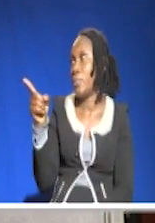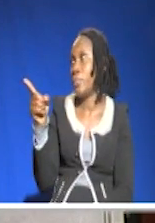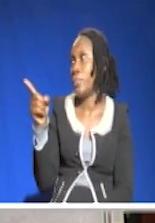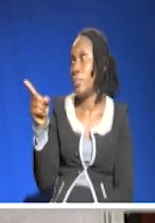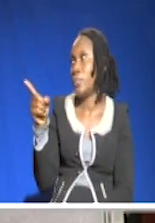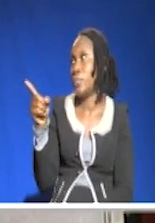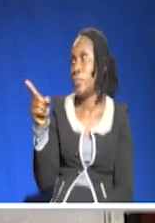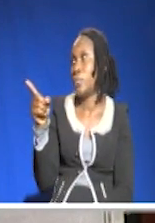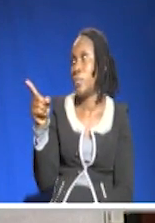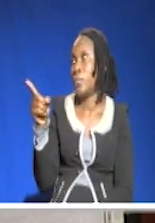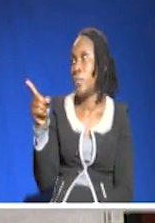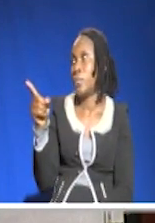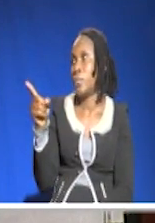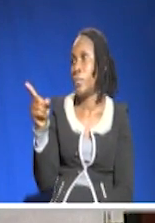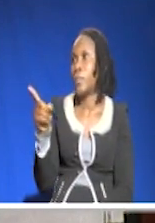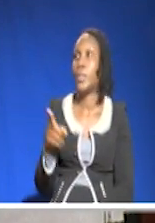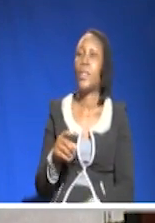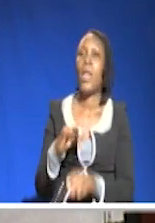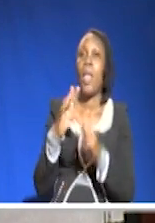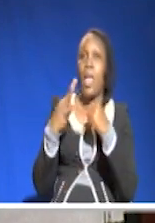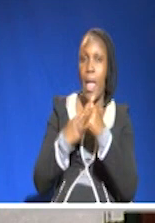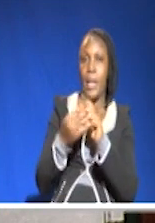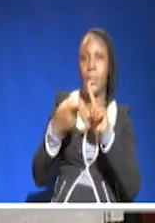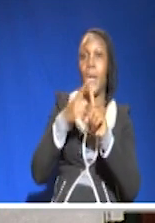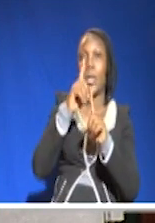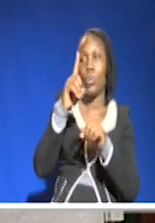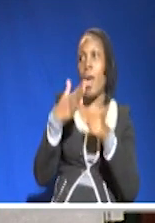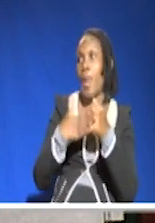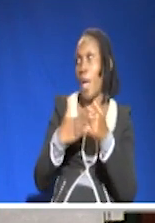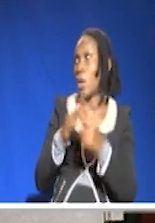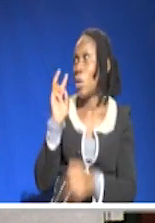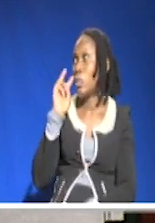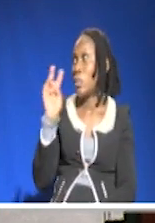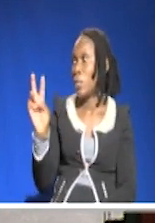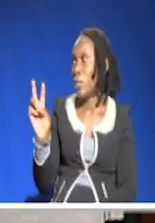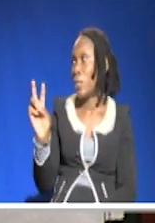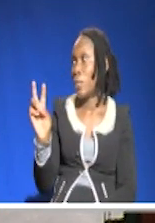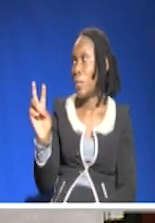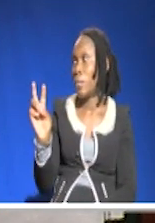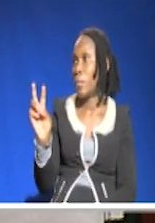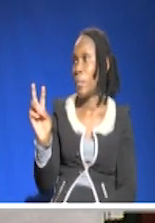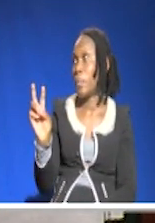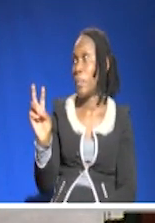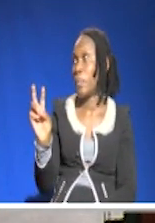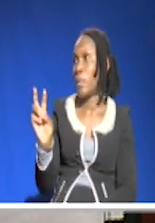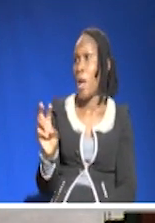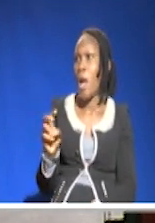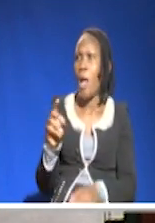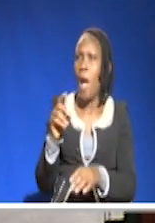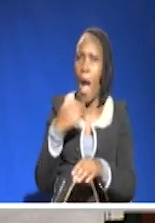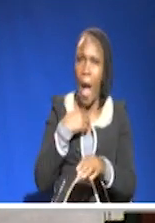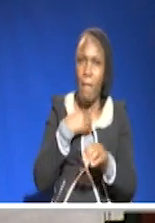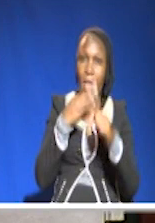plus 1 is equals to 9. I want you to look at this. This is the number.